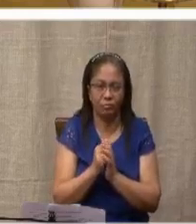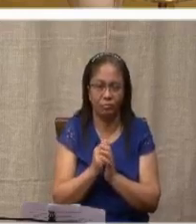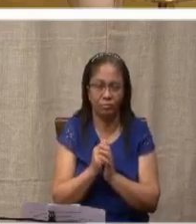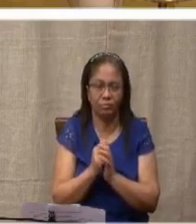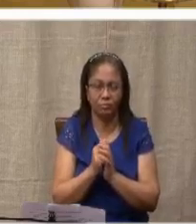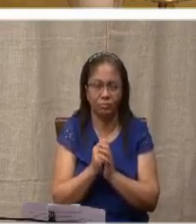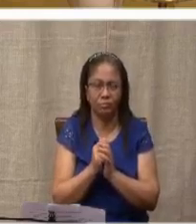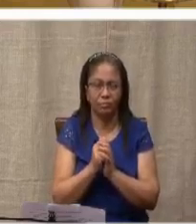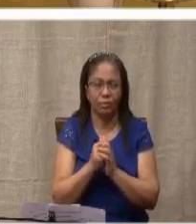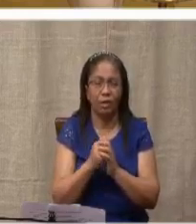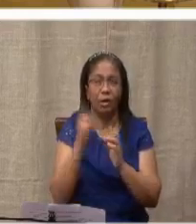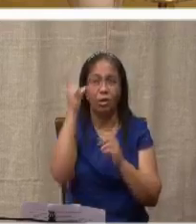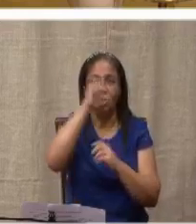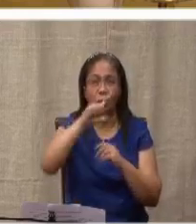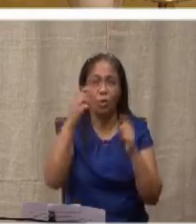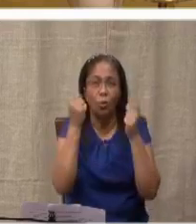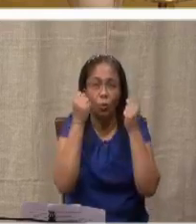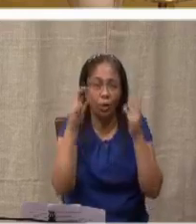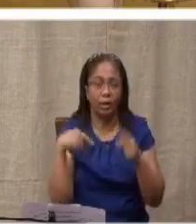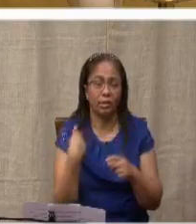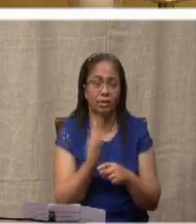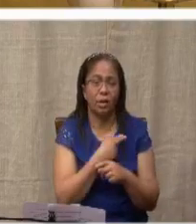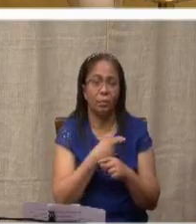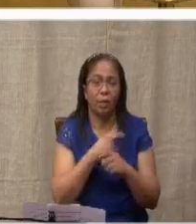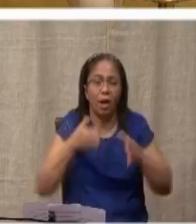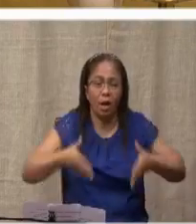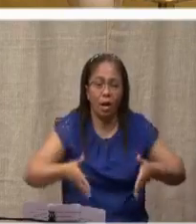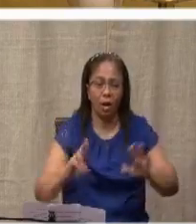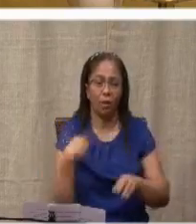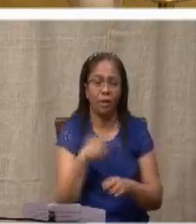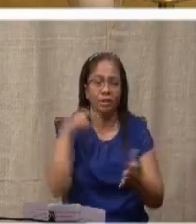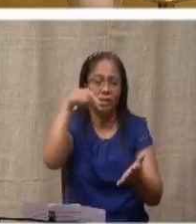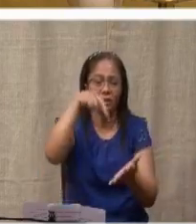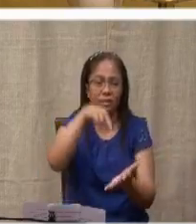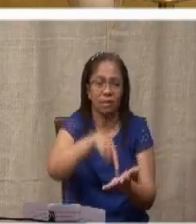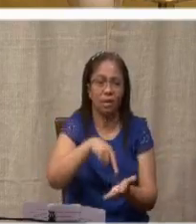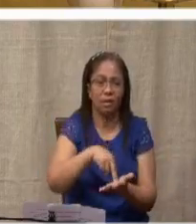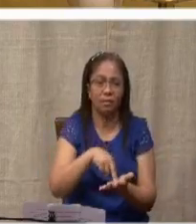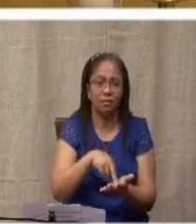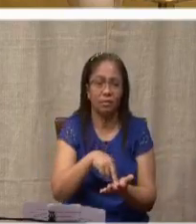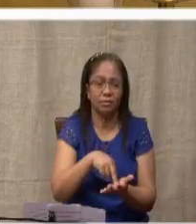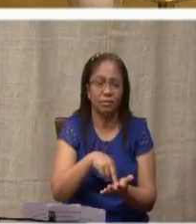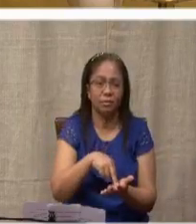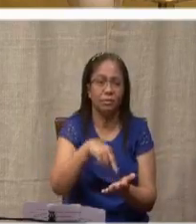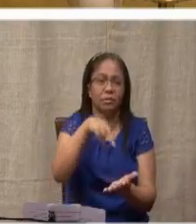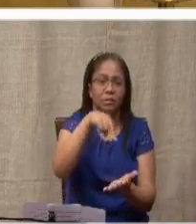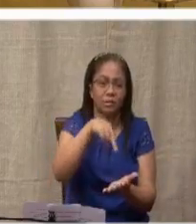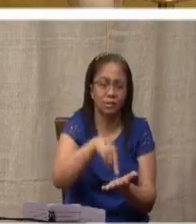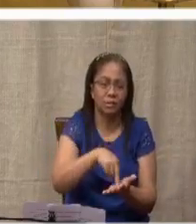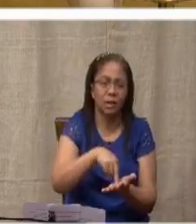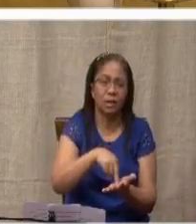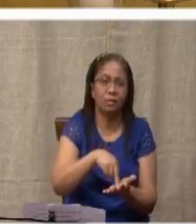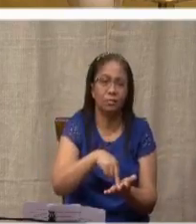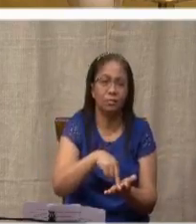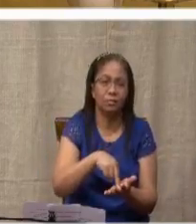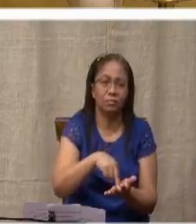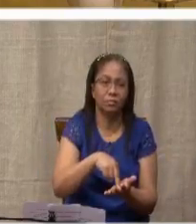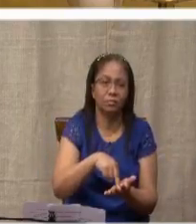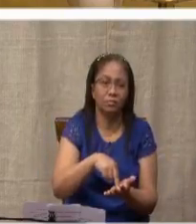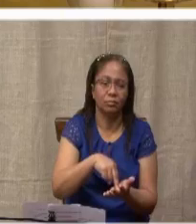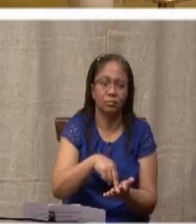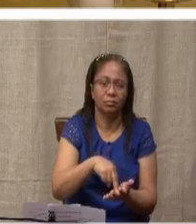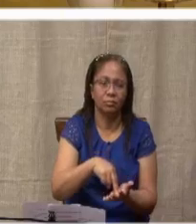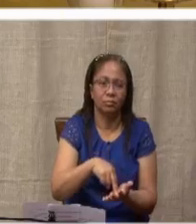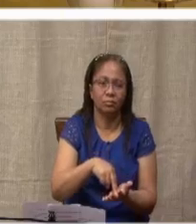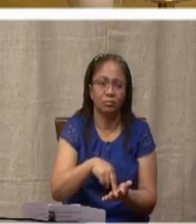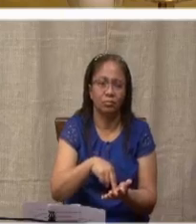soul wake us up lord and allow us to stand allow us to stand o god on our